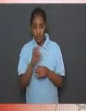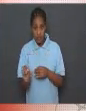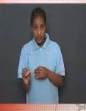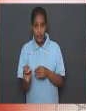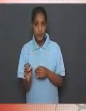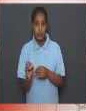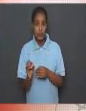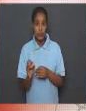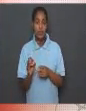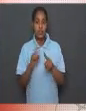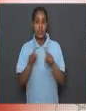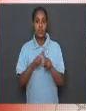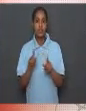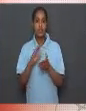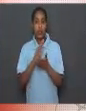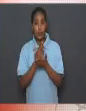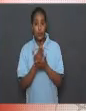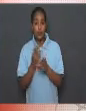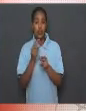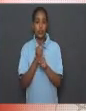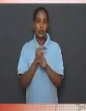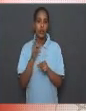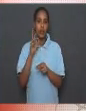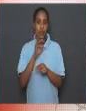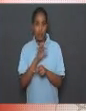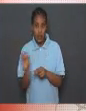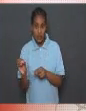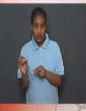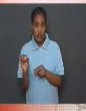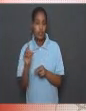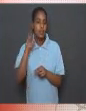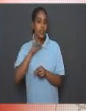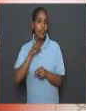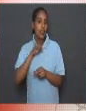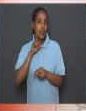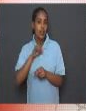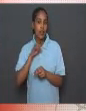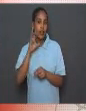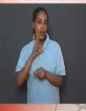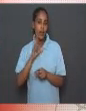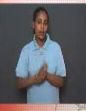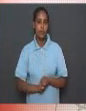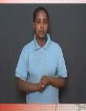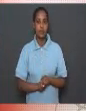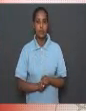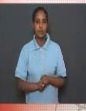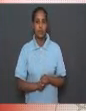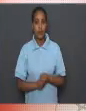and the differences between natural and synthetic rubber.